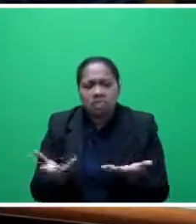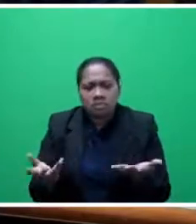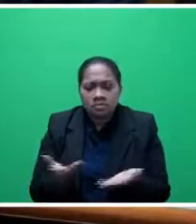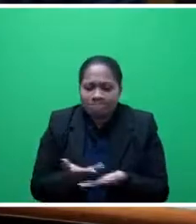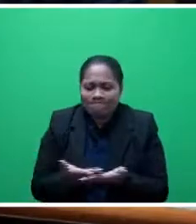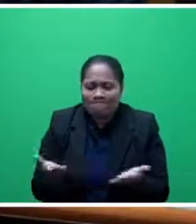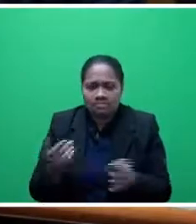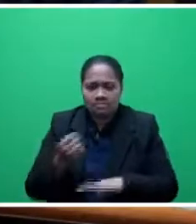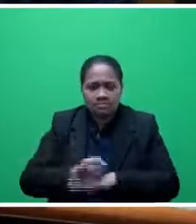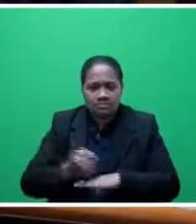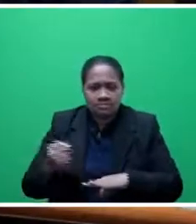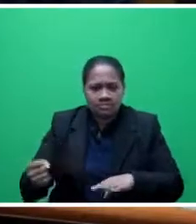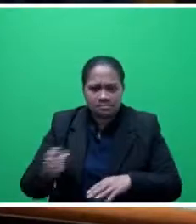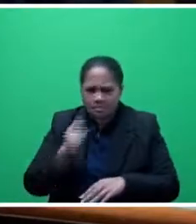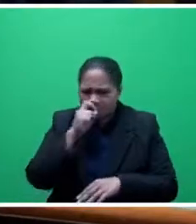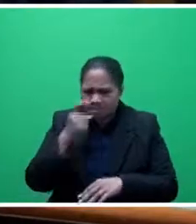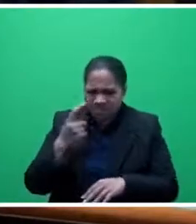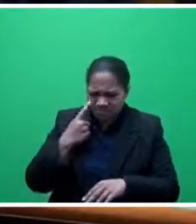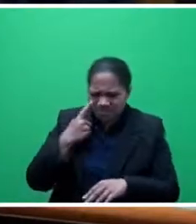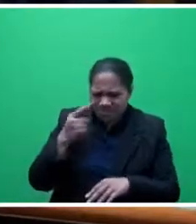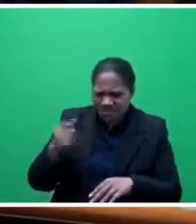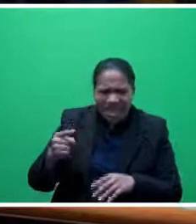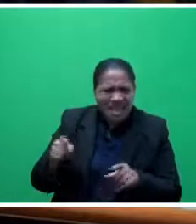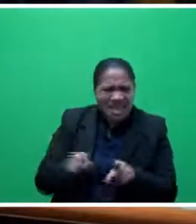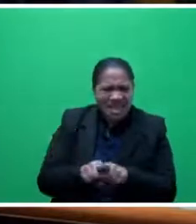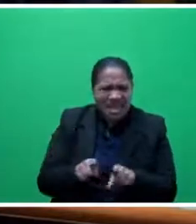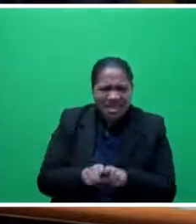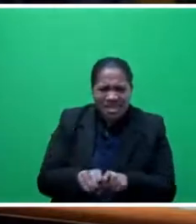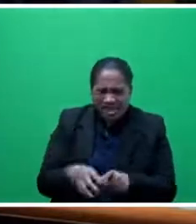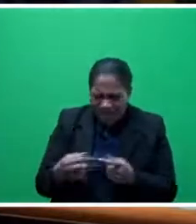how the government cannot see the contradiction. I was quite